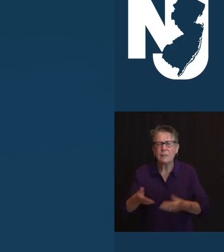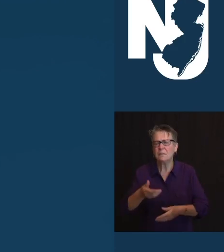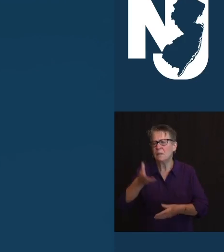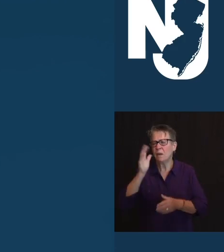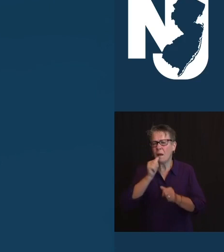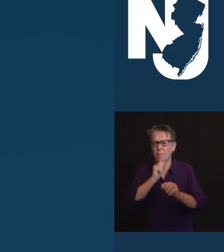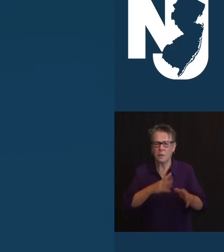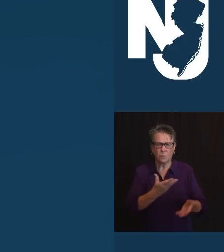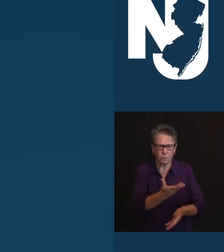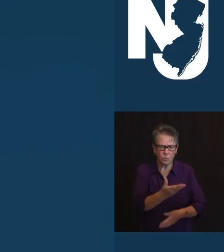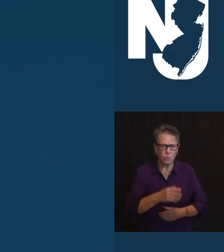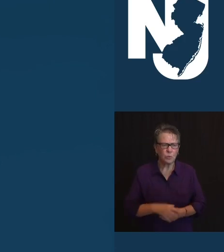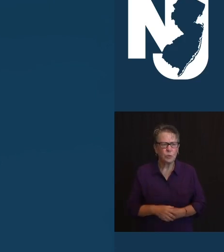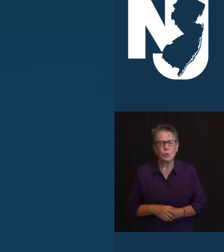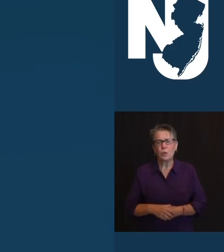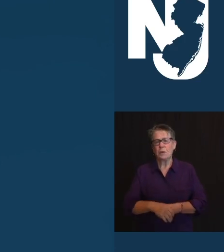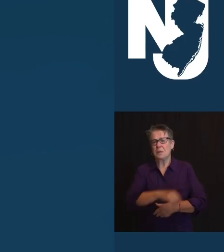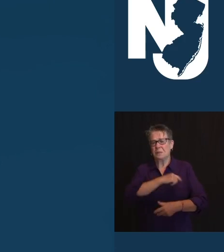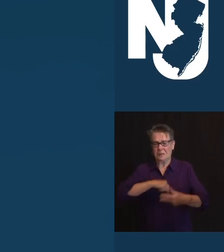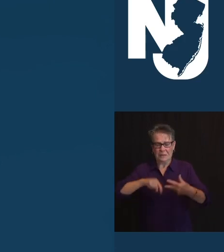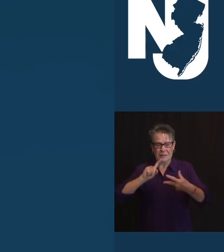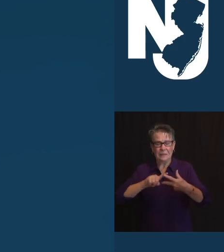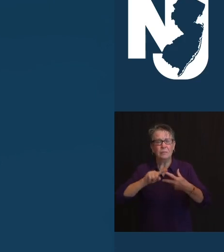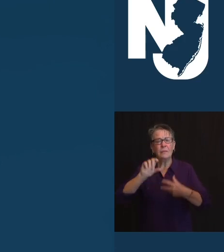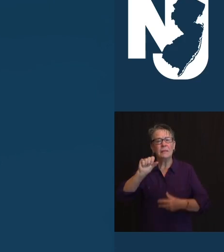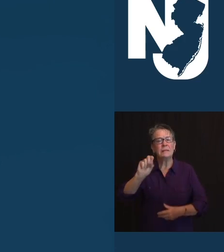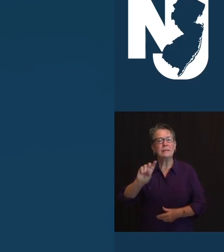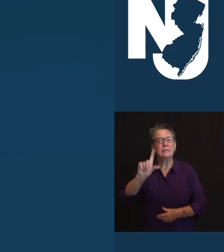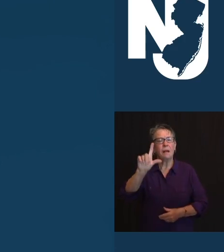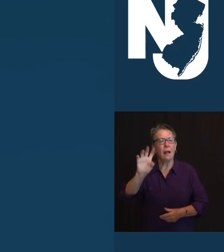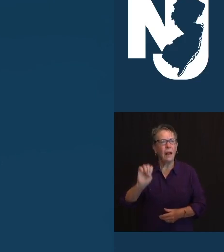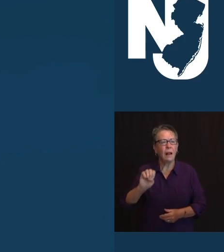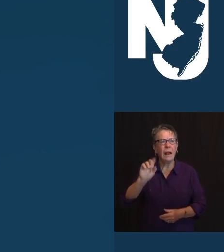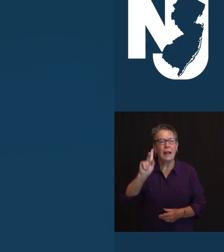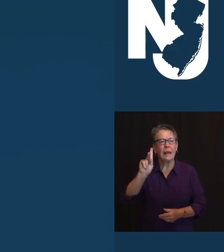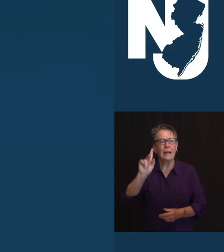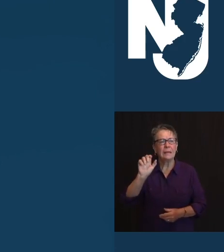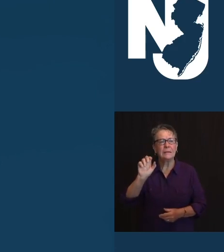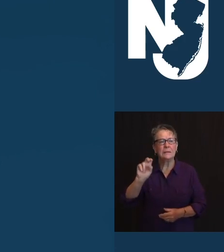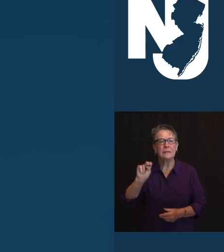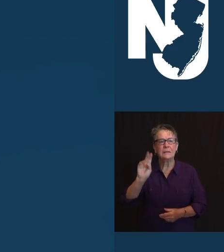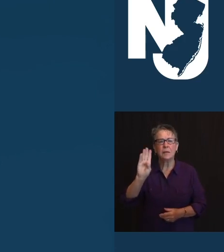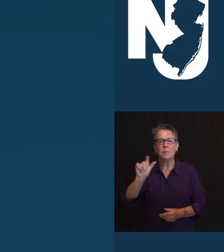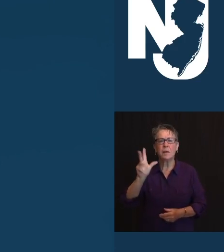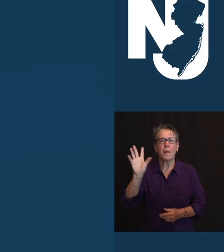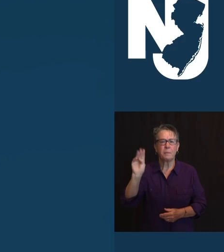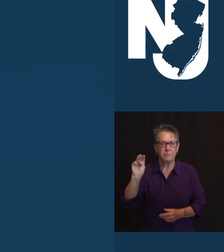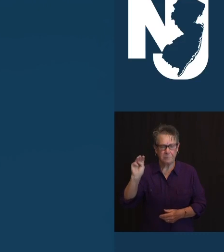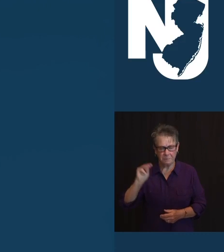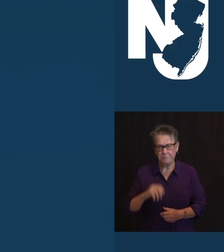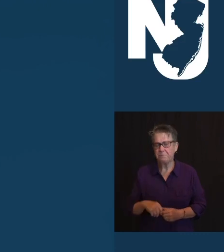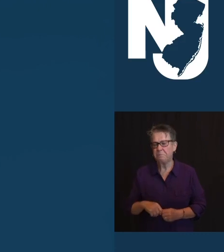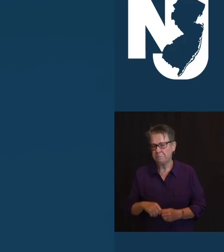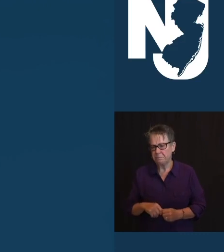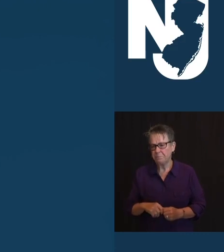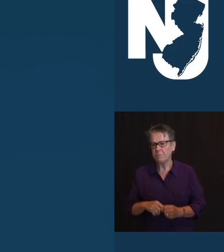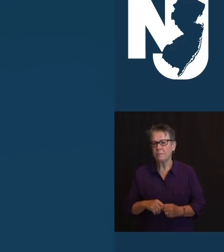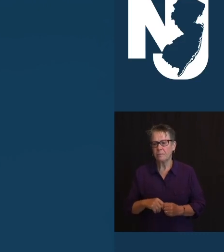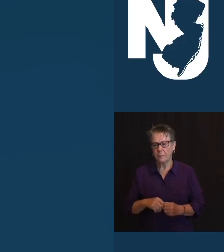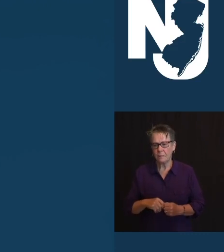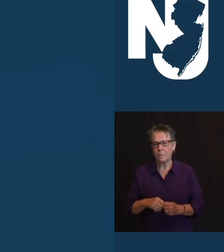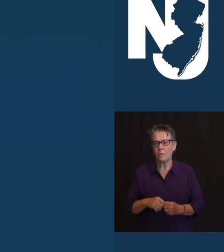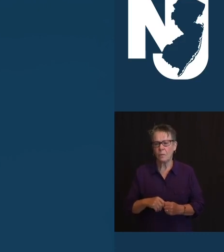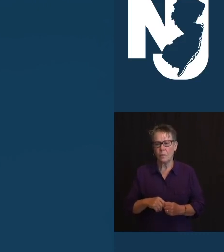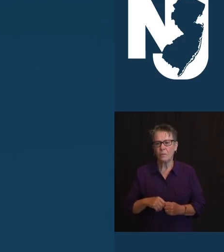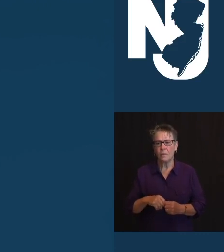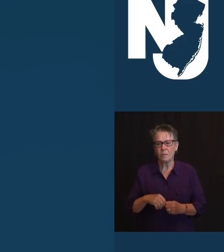we remember Estelle Kestenbaum, a longtime resident of Leonia, who we lost at the age of